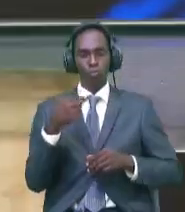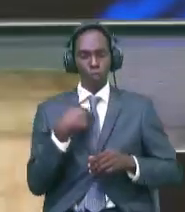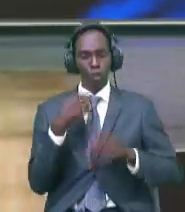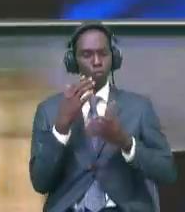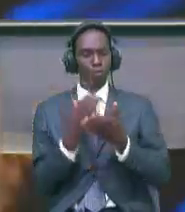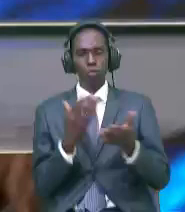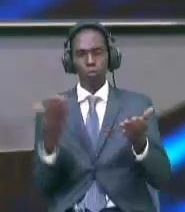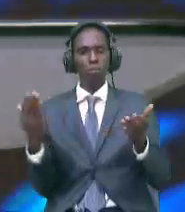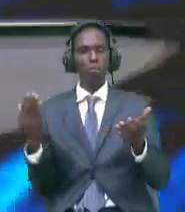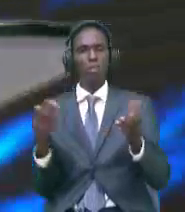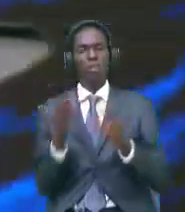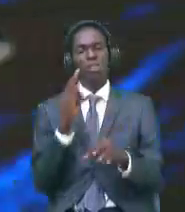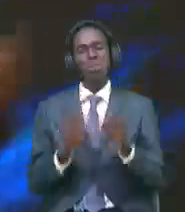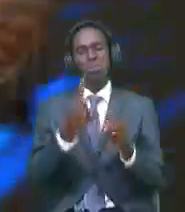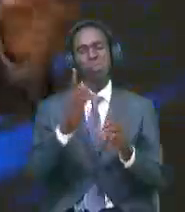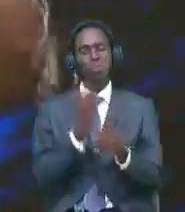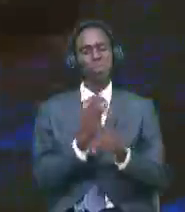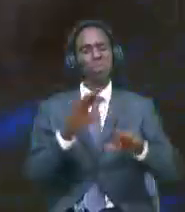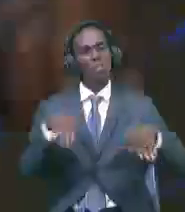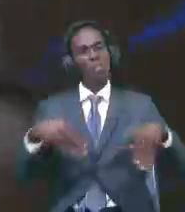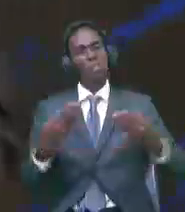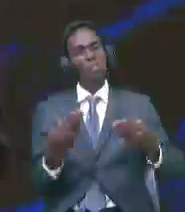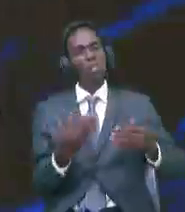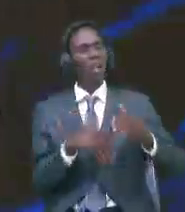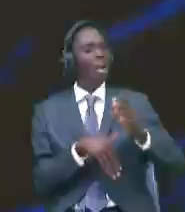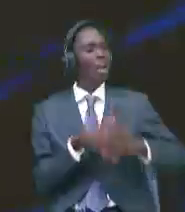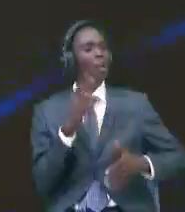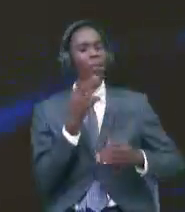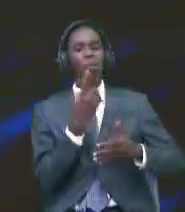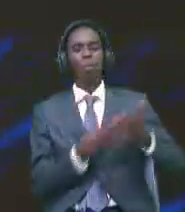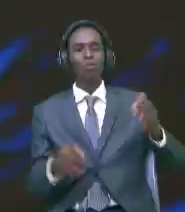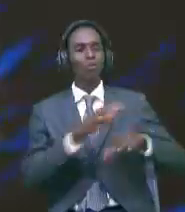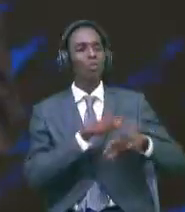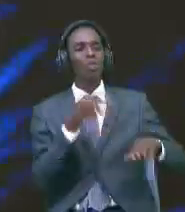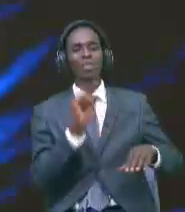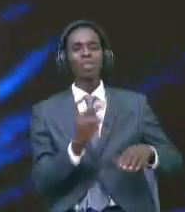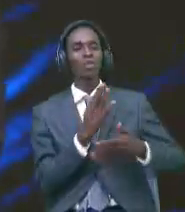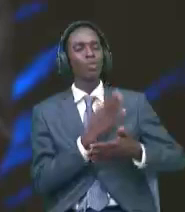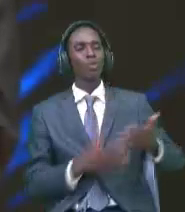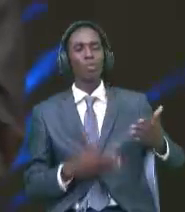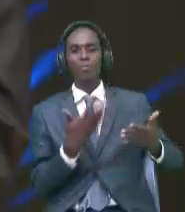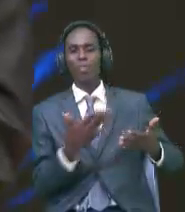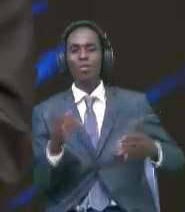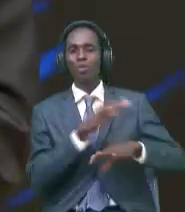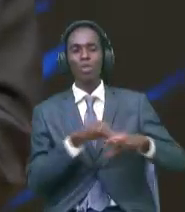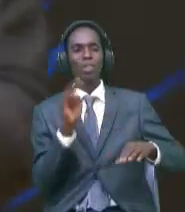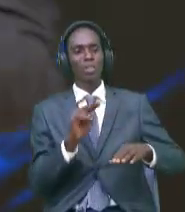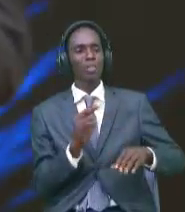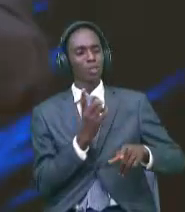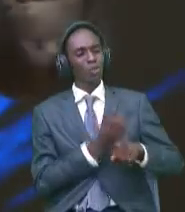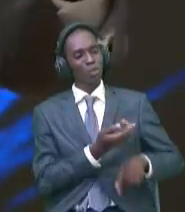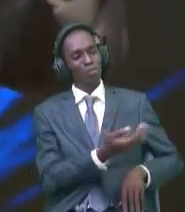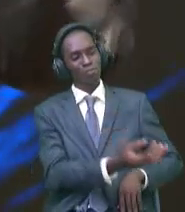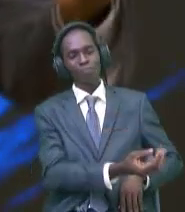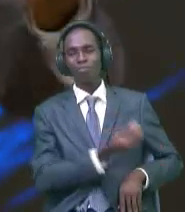If you just give out of what you don't need, you give remnants to God, that means nothing. You